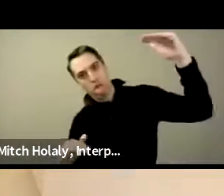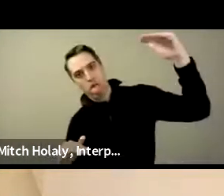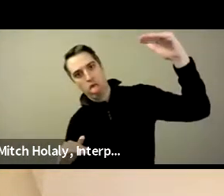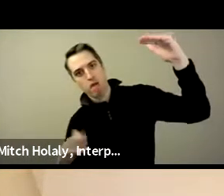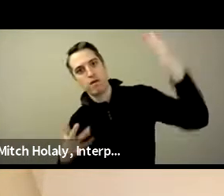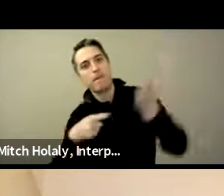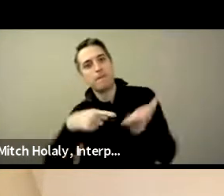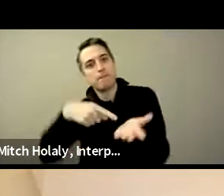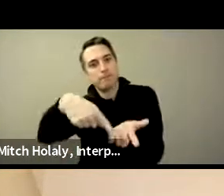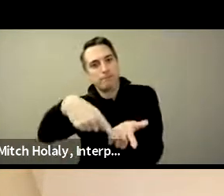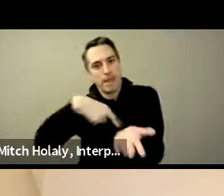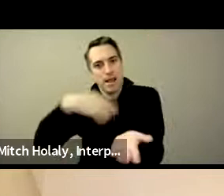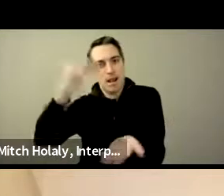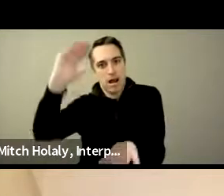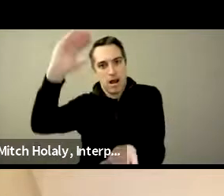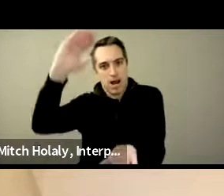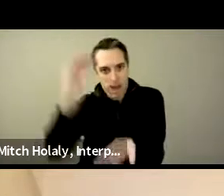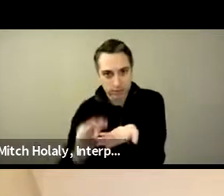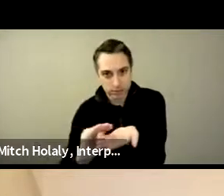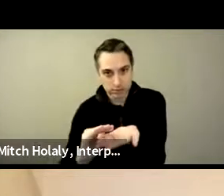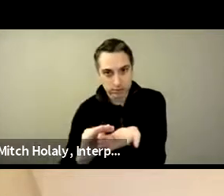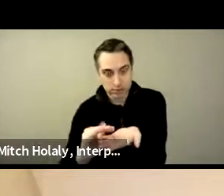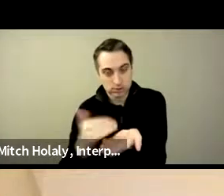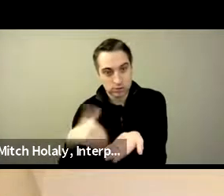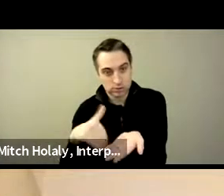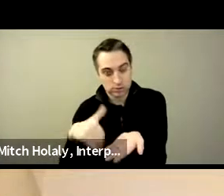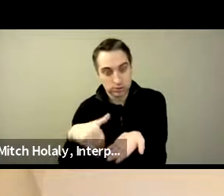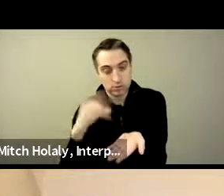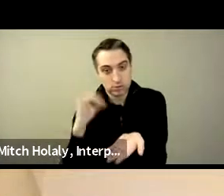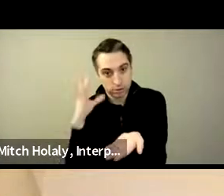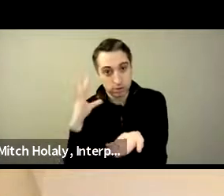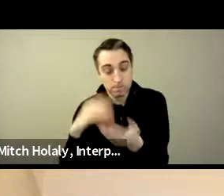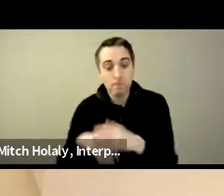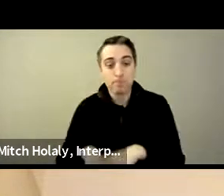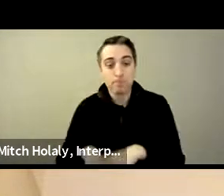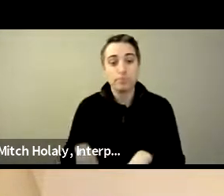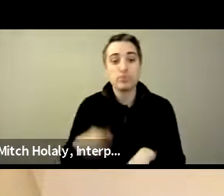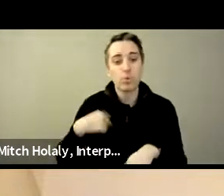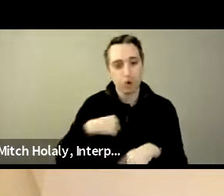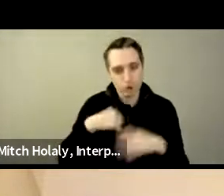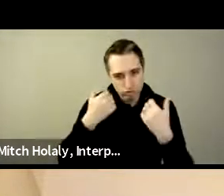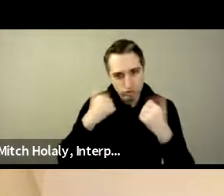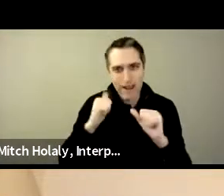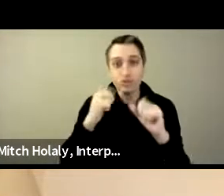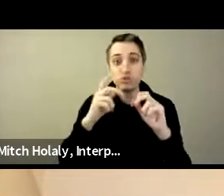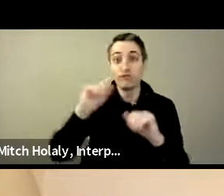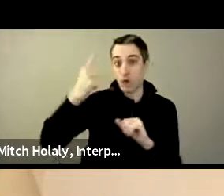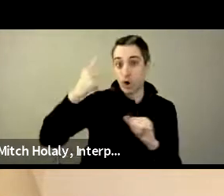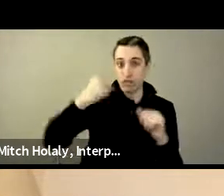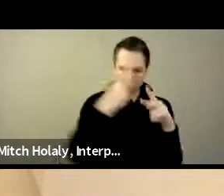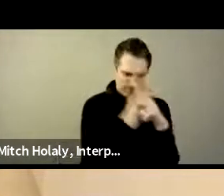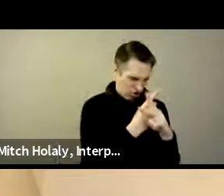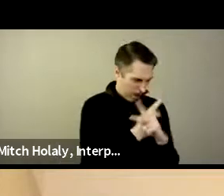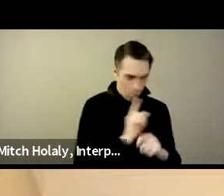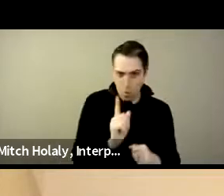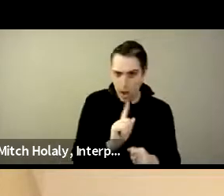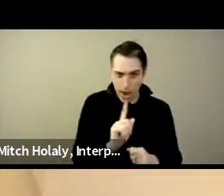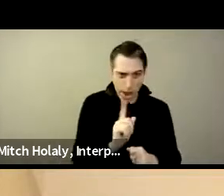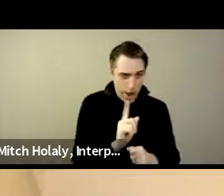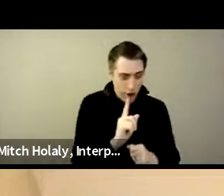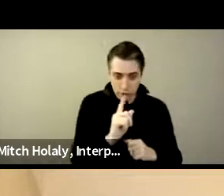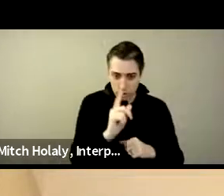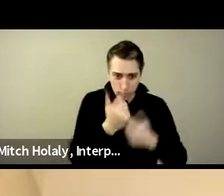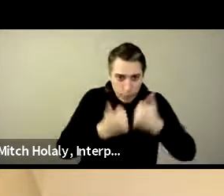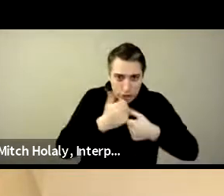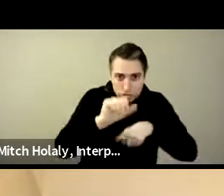to assess the situation, as you were talking about, Commissioner, and try to figure out where exactly these jobs